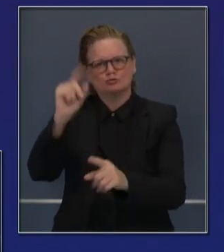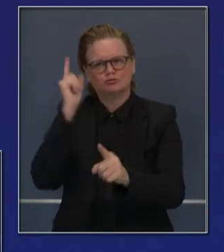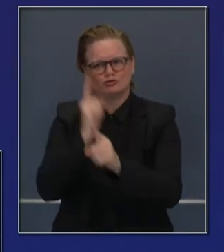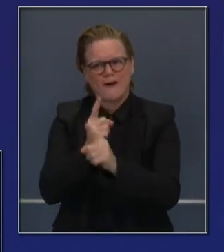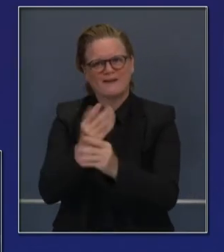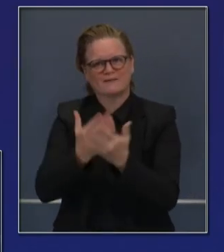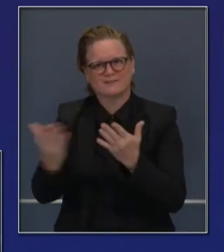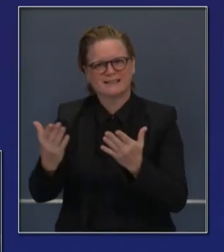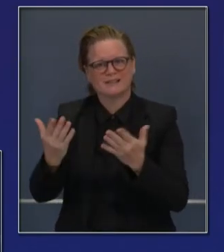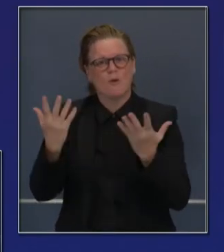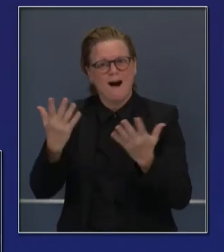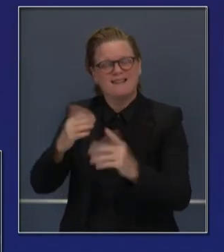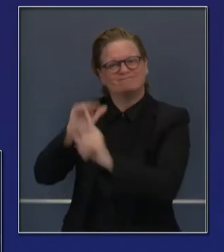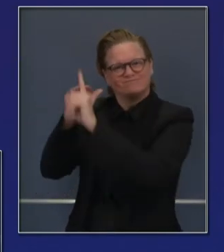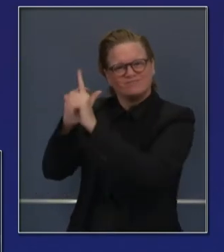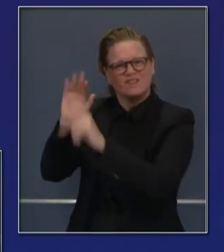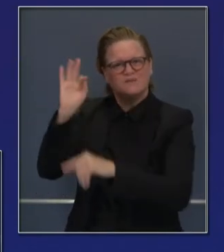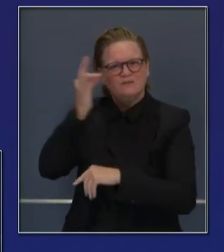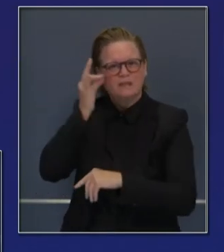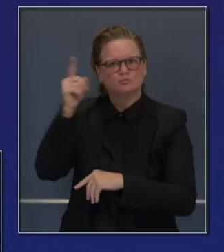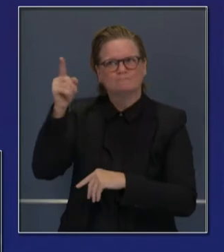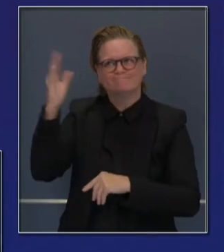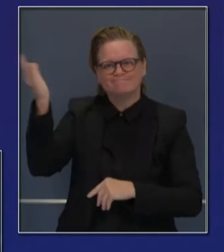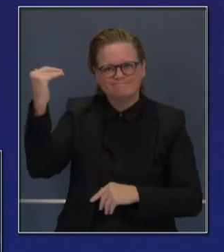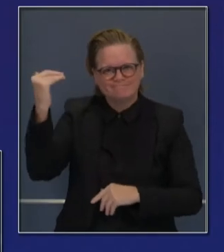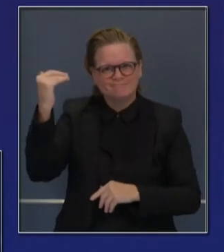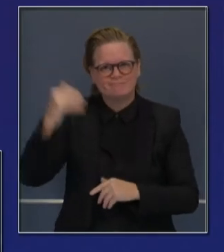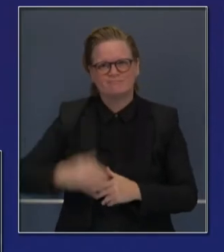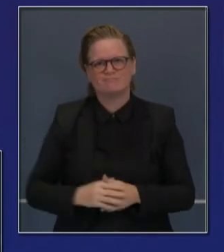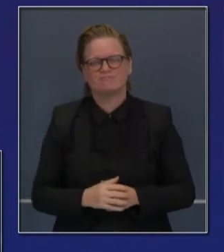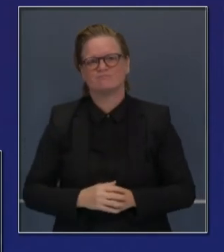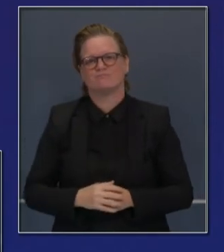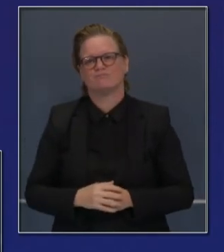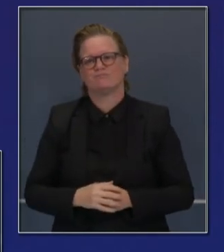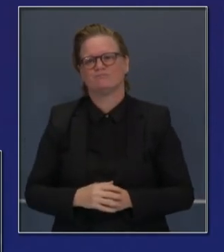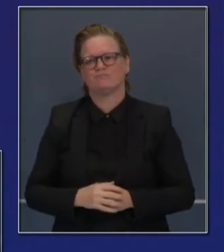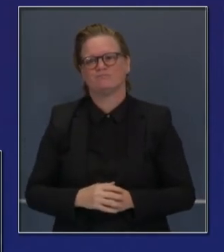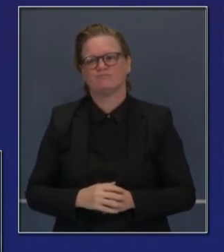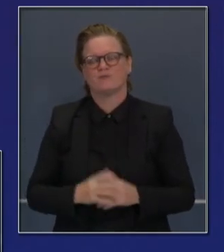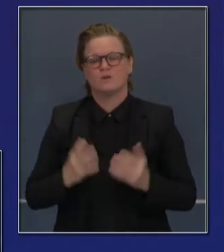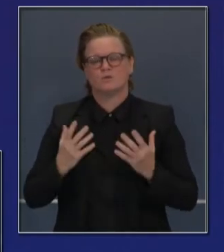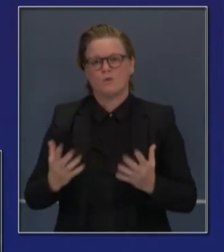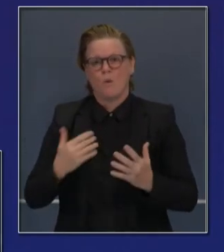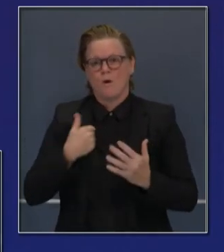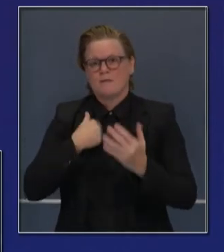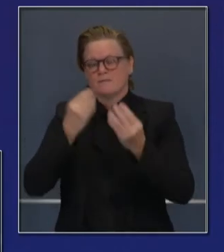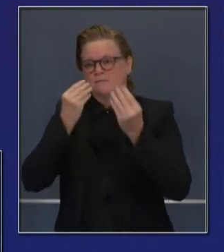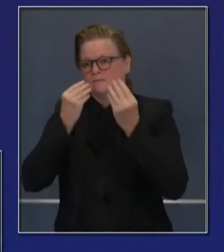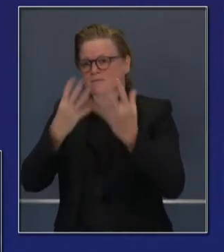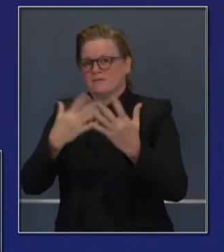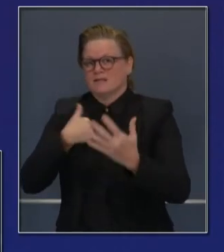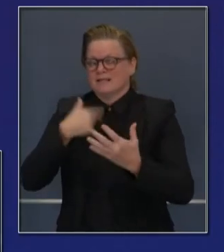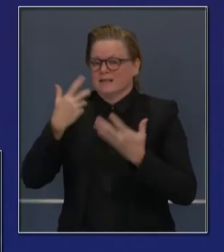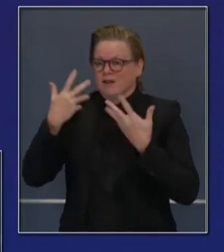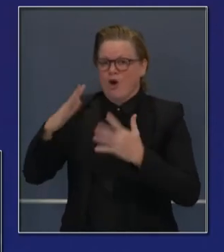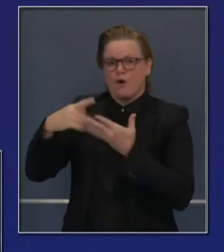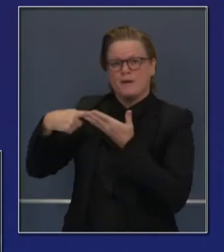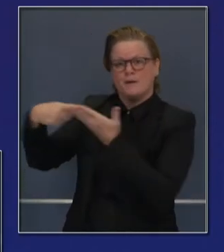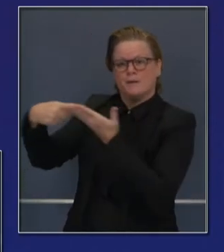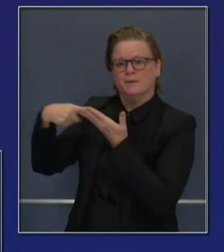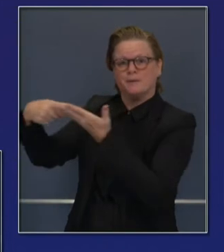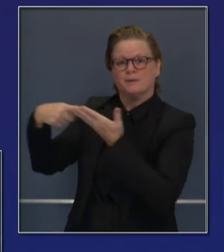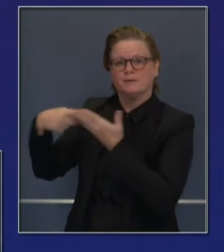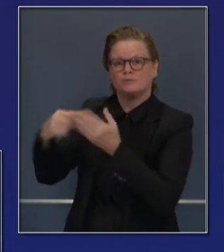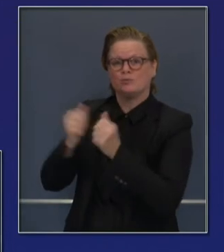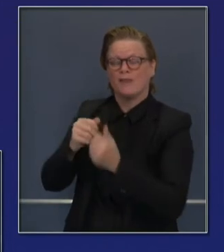cause, I would point you to a series of correspondence we've had with legislative leaders in Congress,